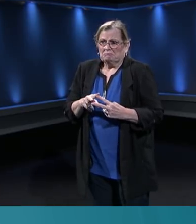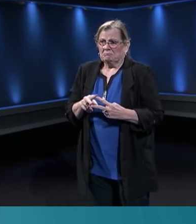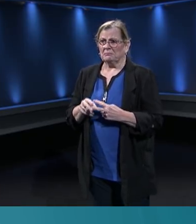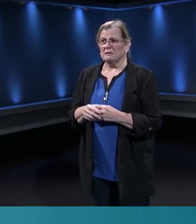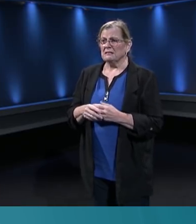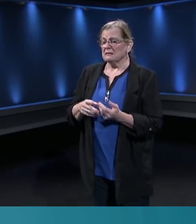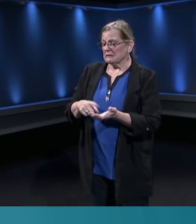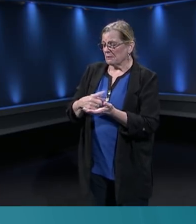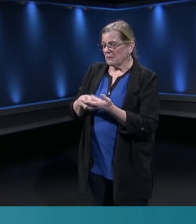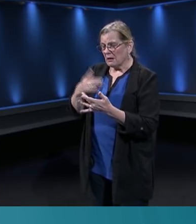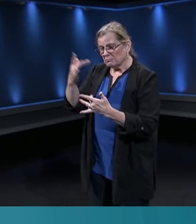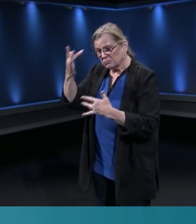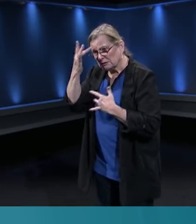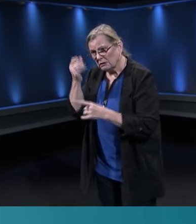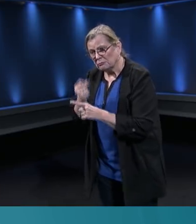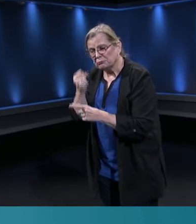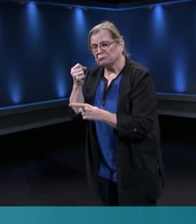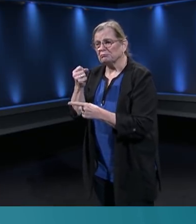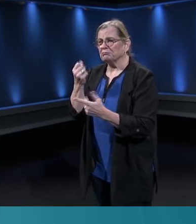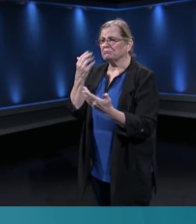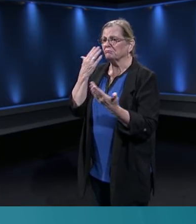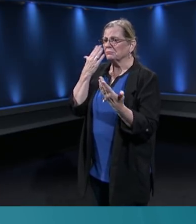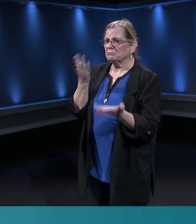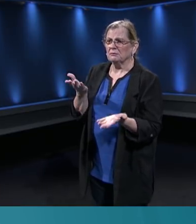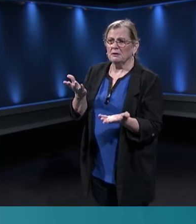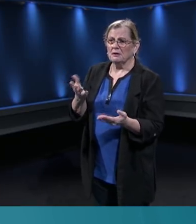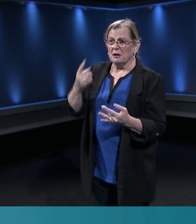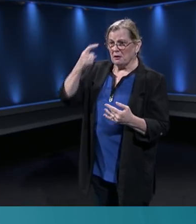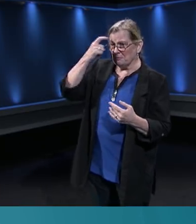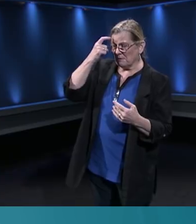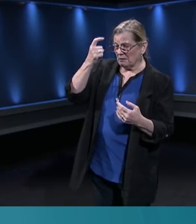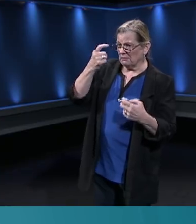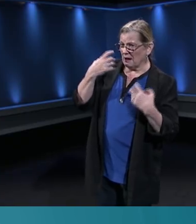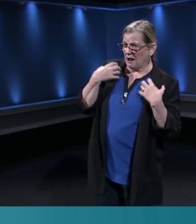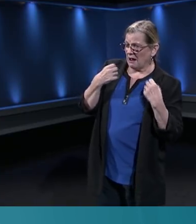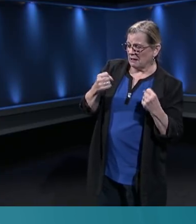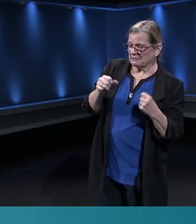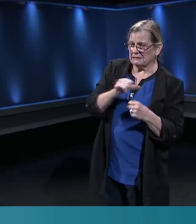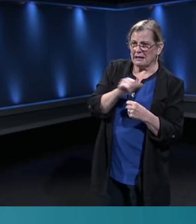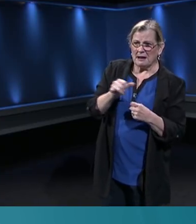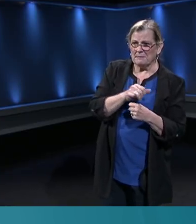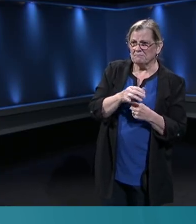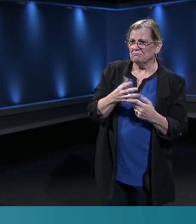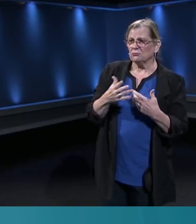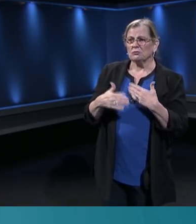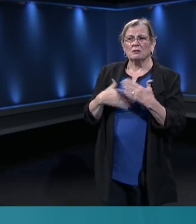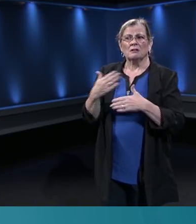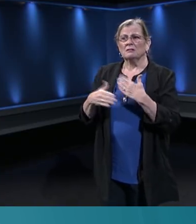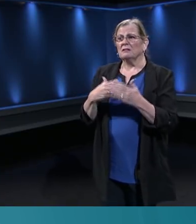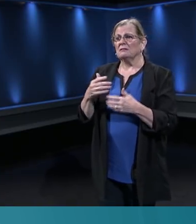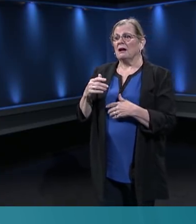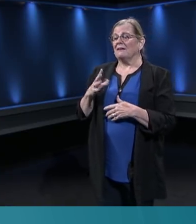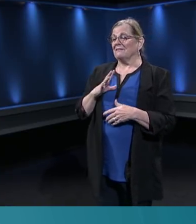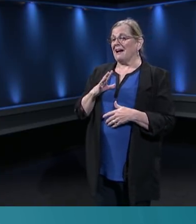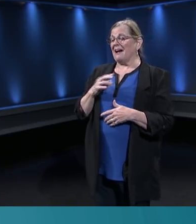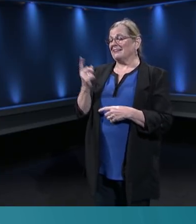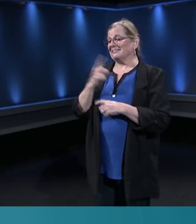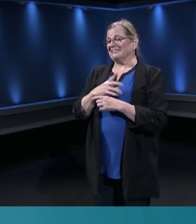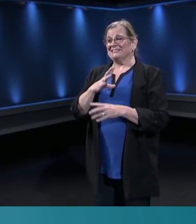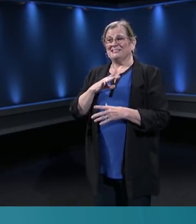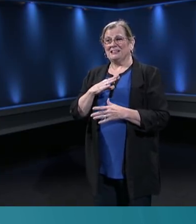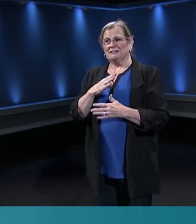sick, physically sick. And so with mental wellness, there are days that we are doing very well, we're connected, we're confident, we're feeling